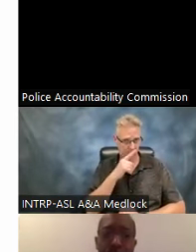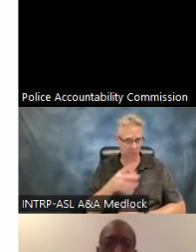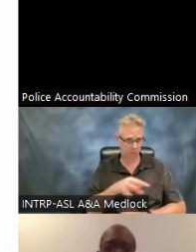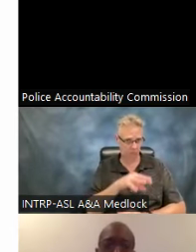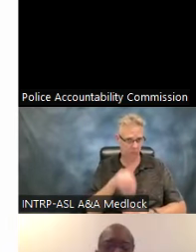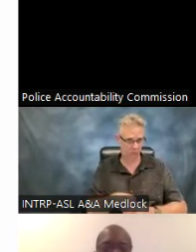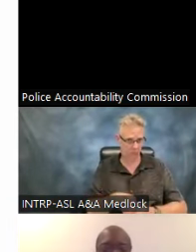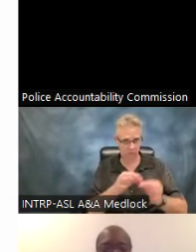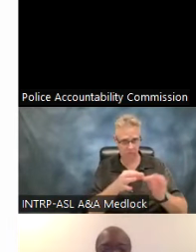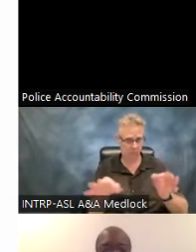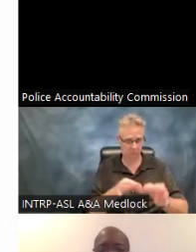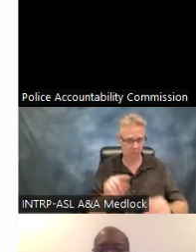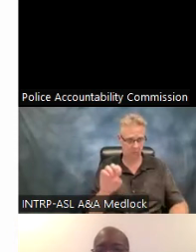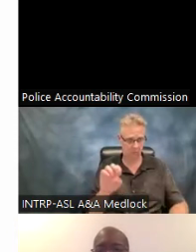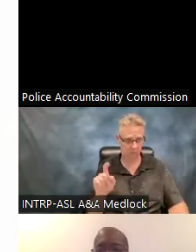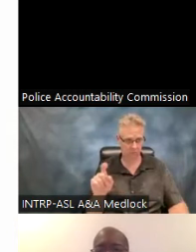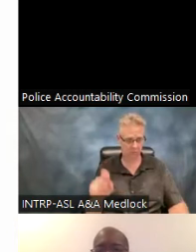text then?